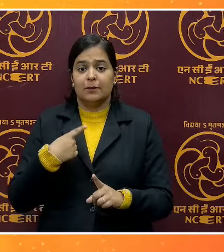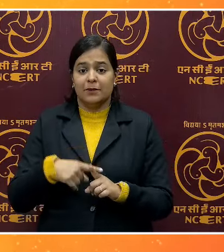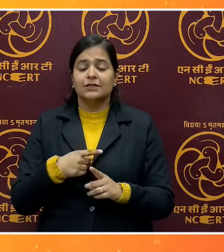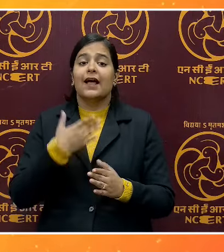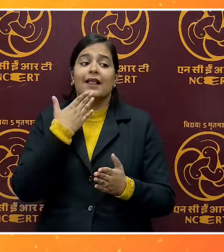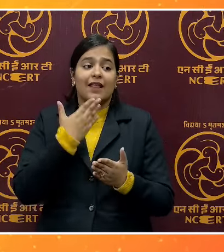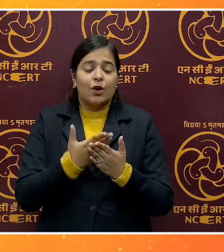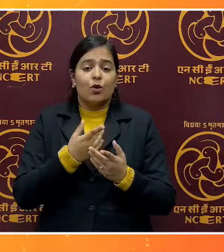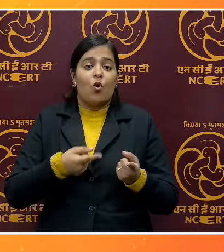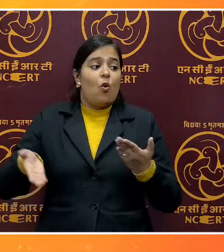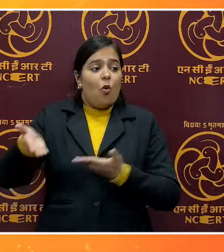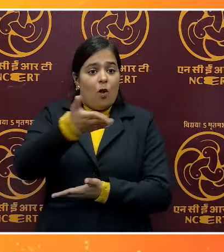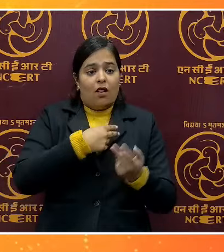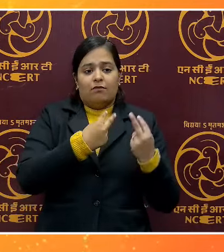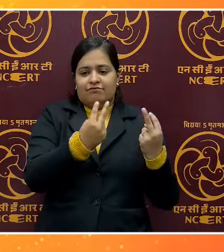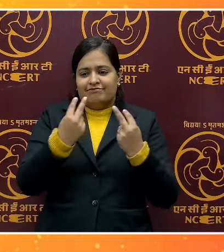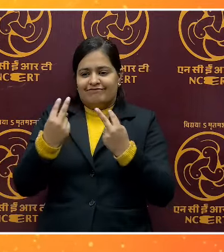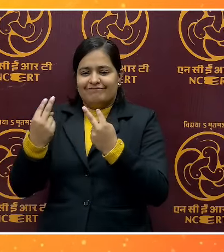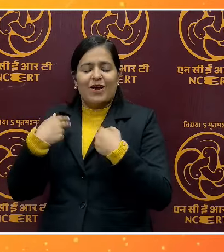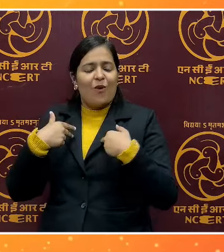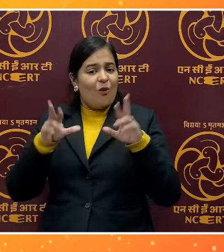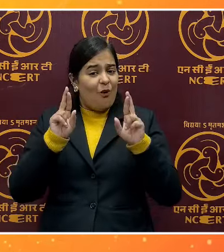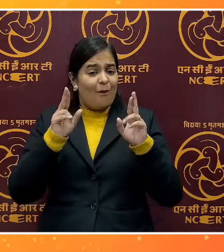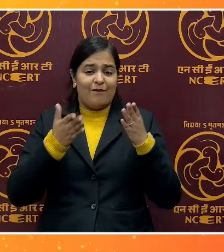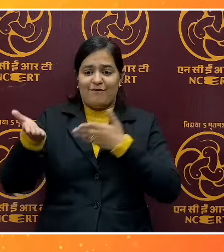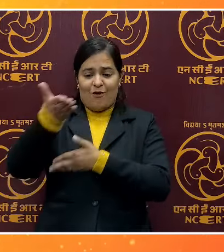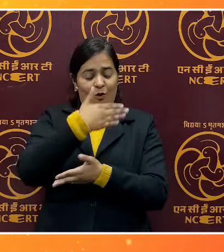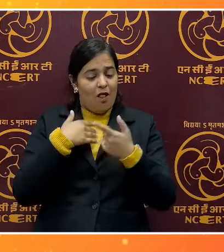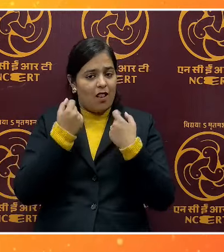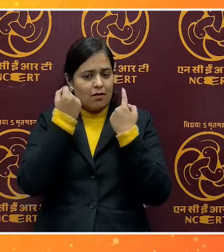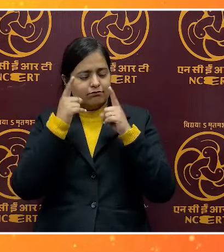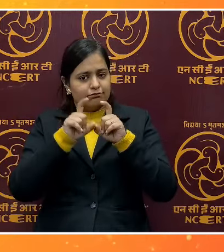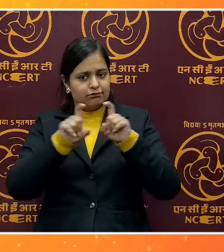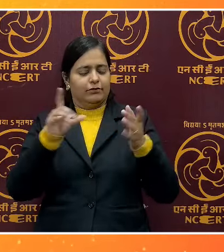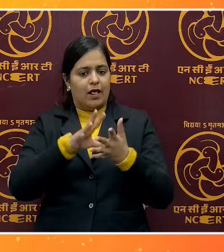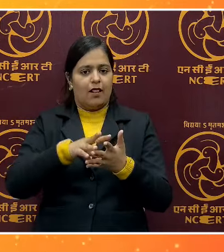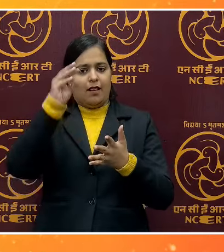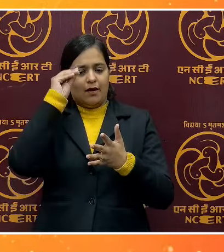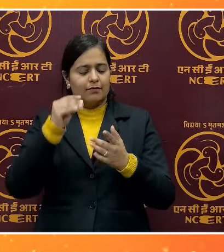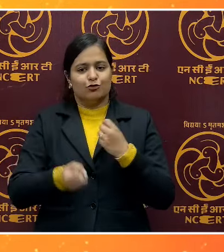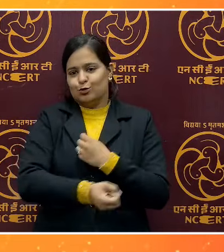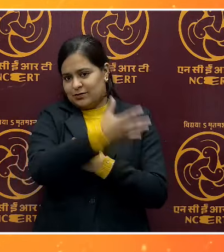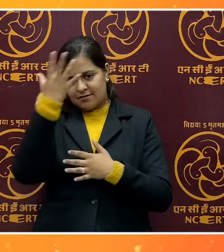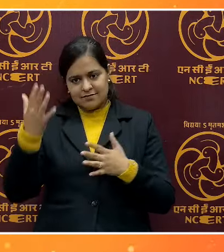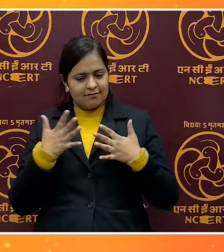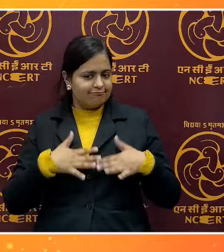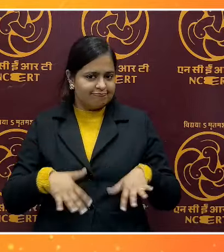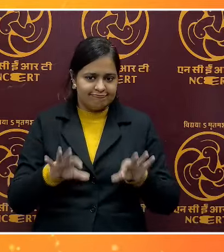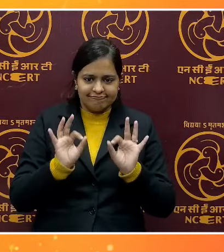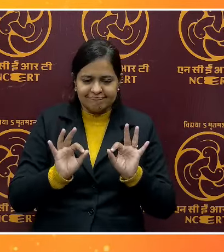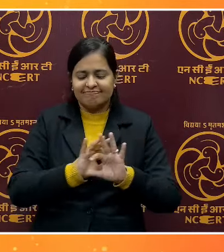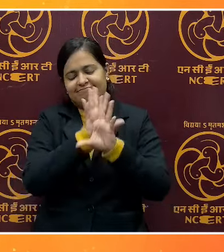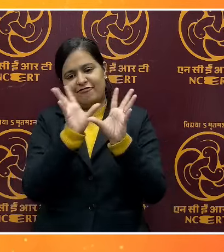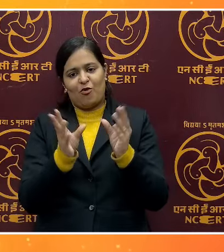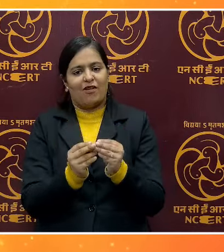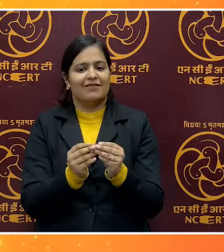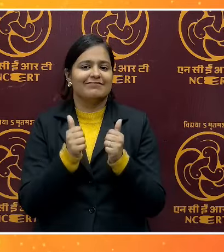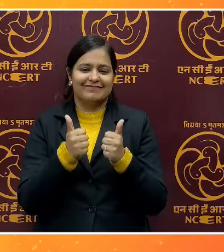once again to all the viewers. I really hope that you are going to have a great day ahead. So